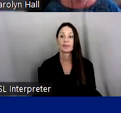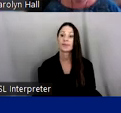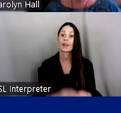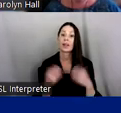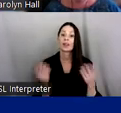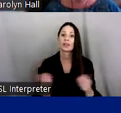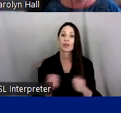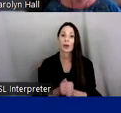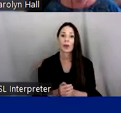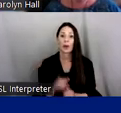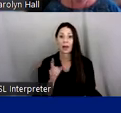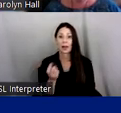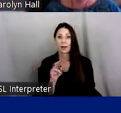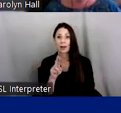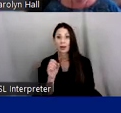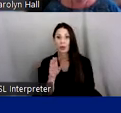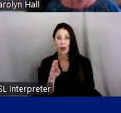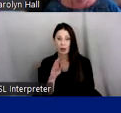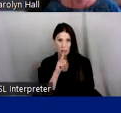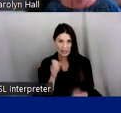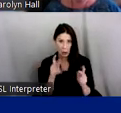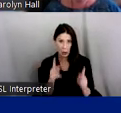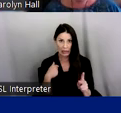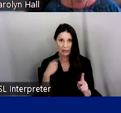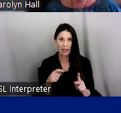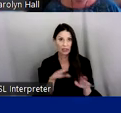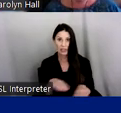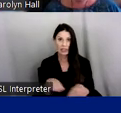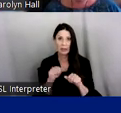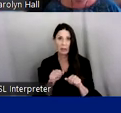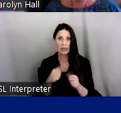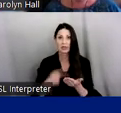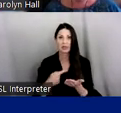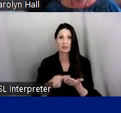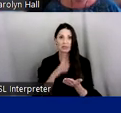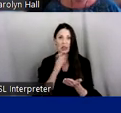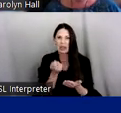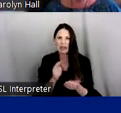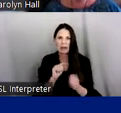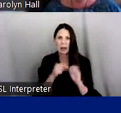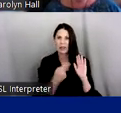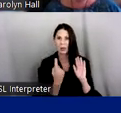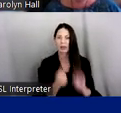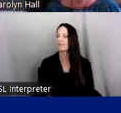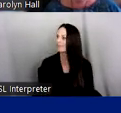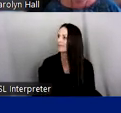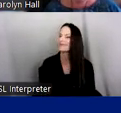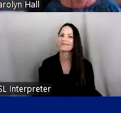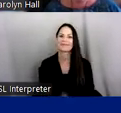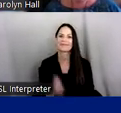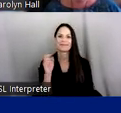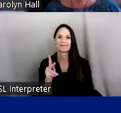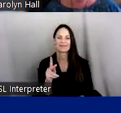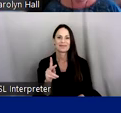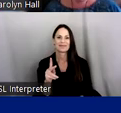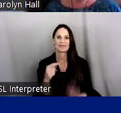So, Dr. Rob, is it okay if I step in and just talk a little bit about this one? Yes. Okay, because this